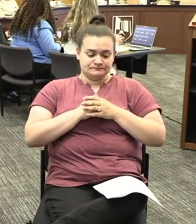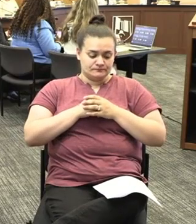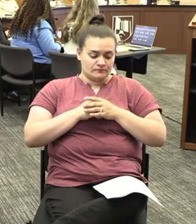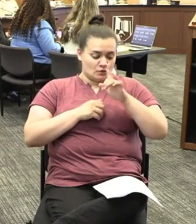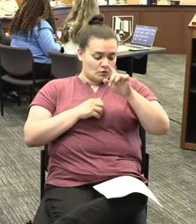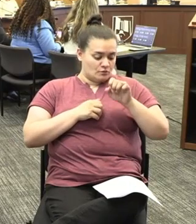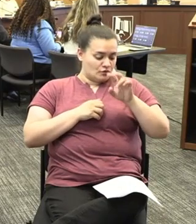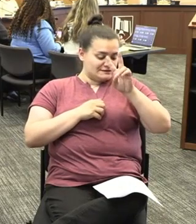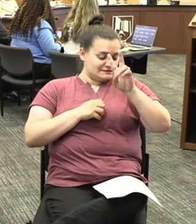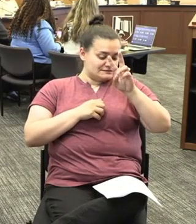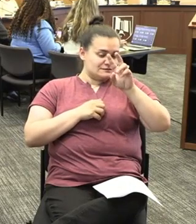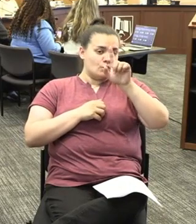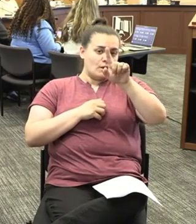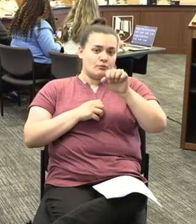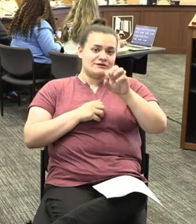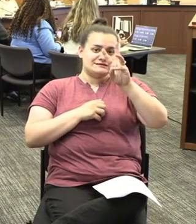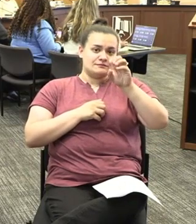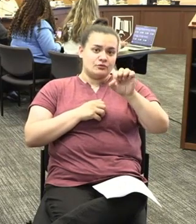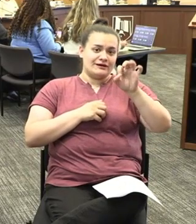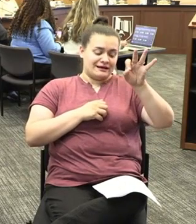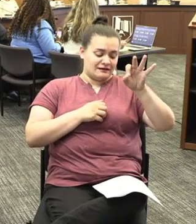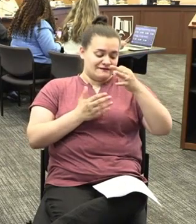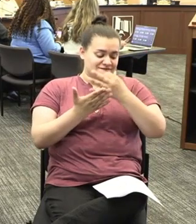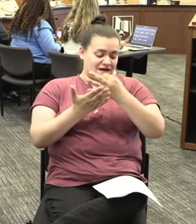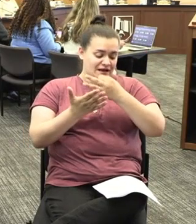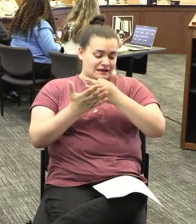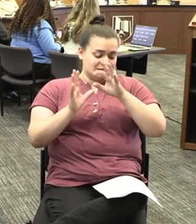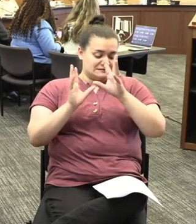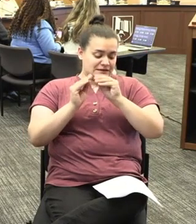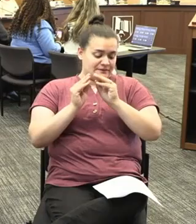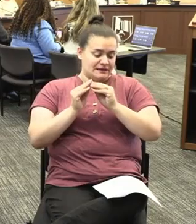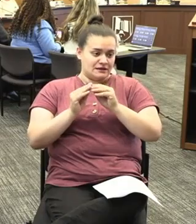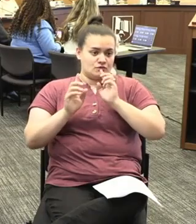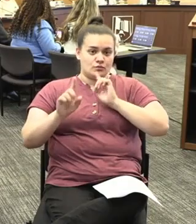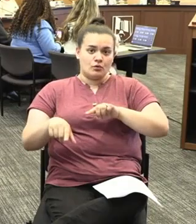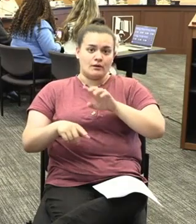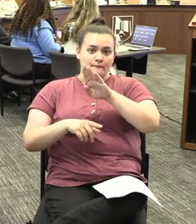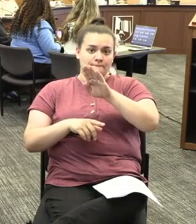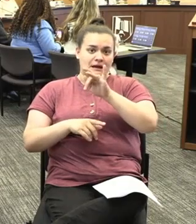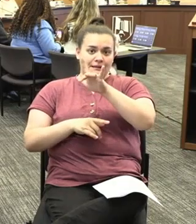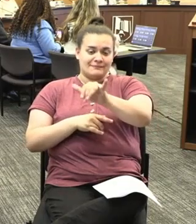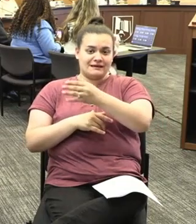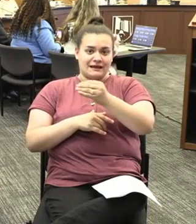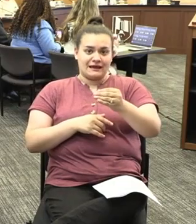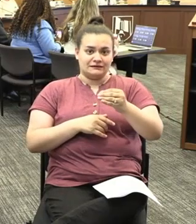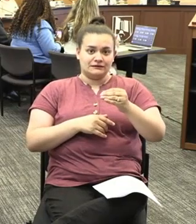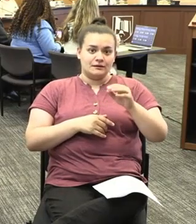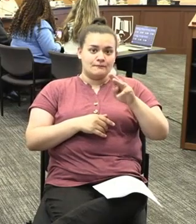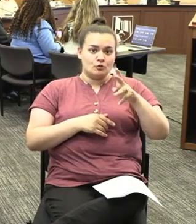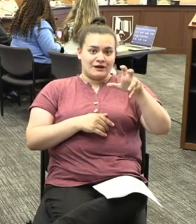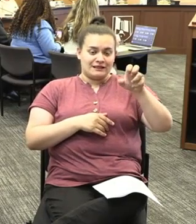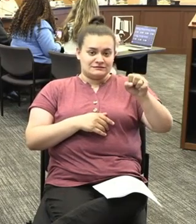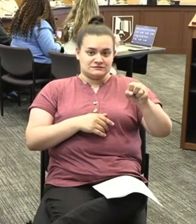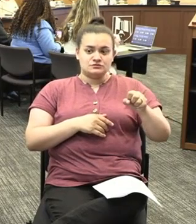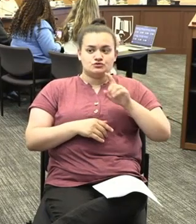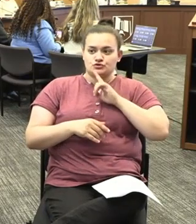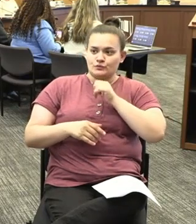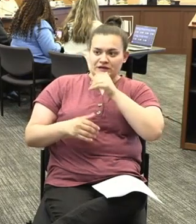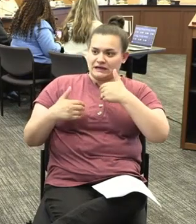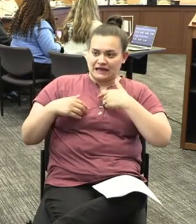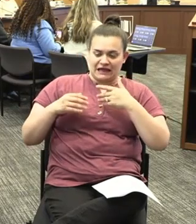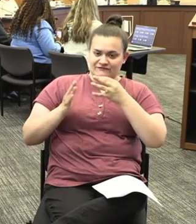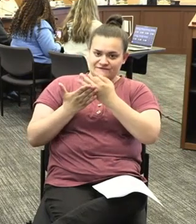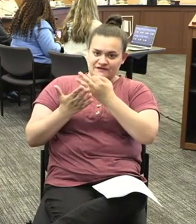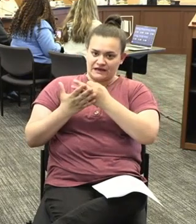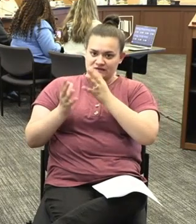Item 1.6.9, the Finance Committee Report. Trustee Morales and Trustee Bottomley. Sure. We did not have a finance